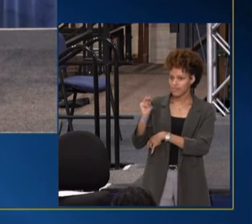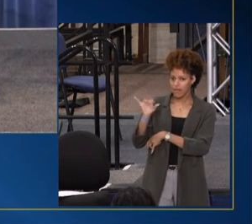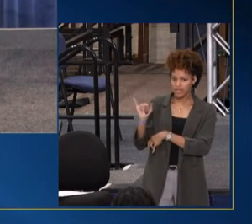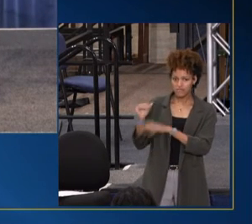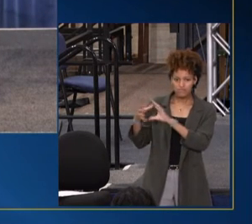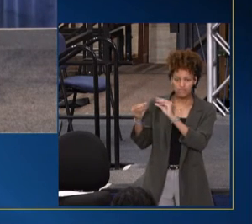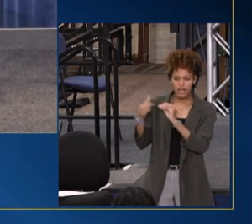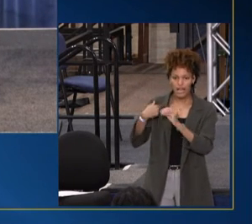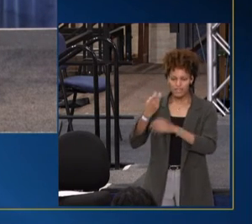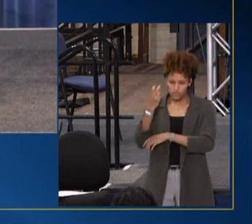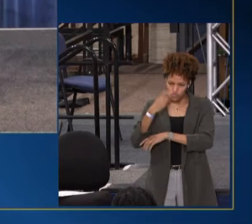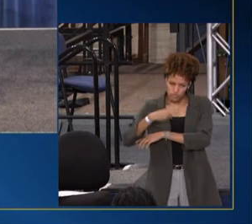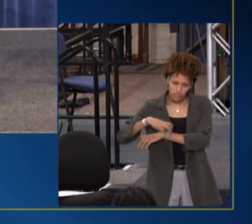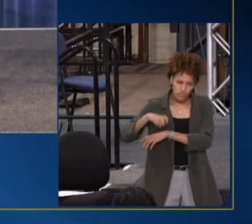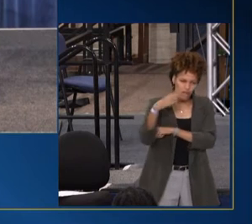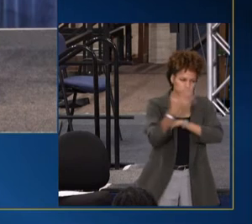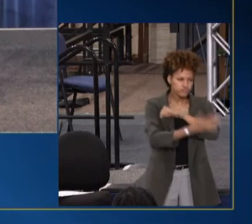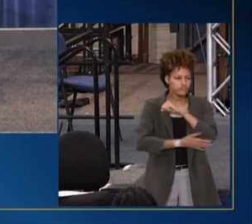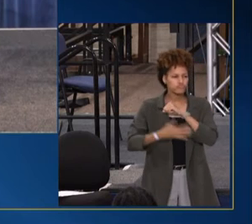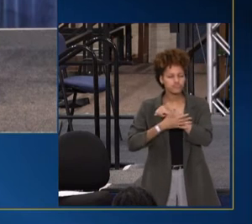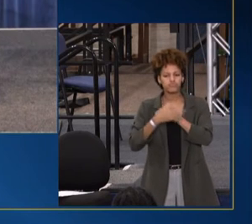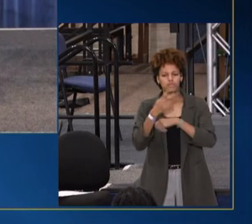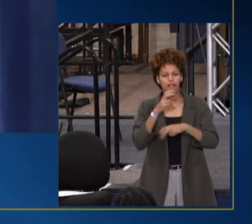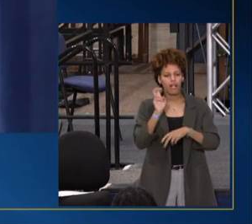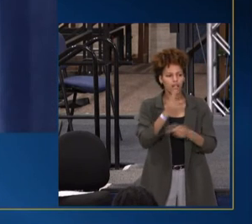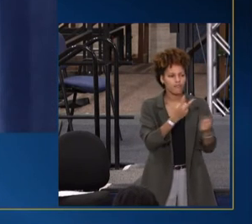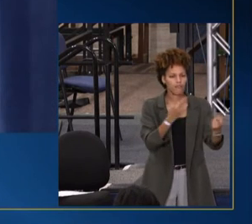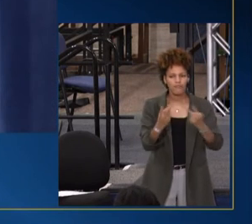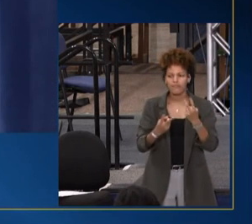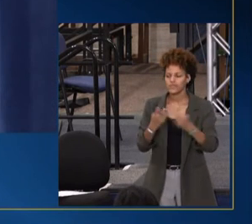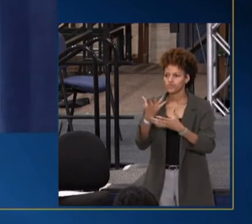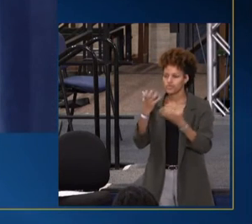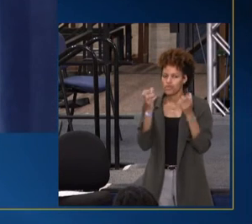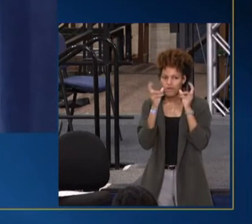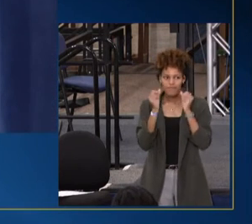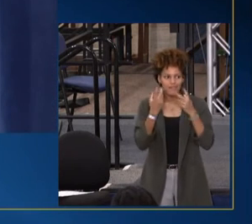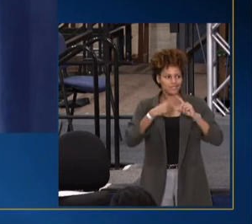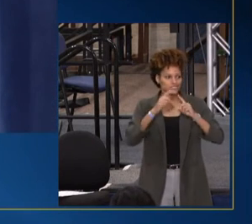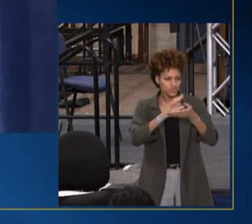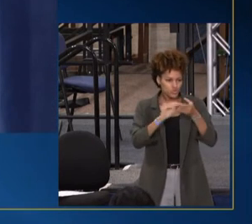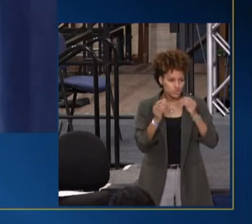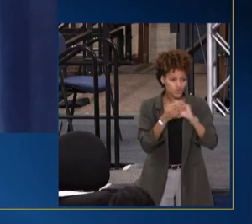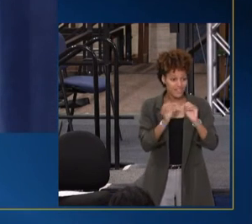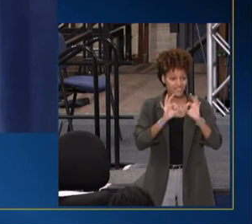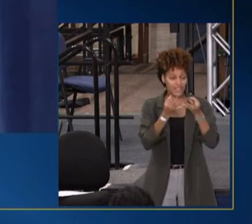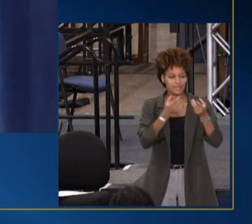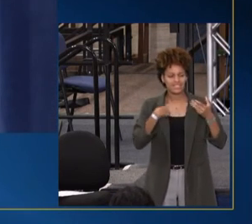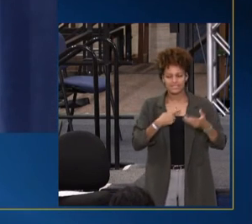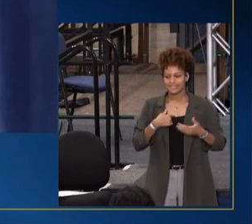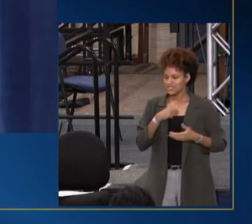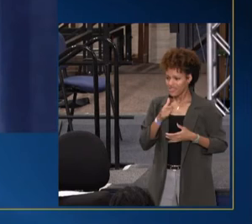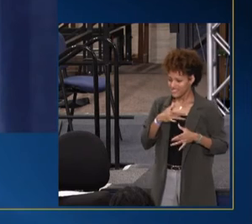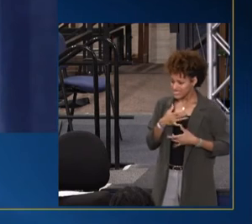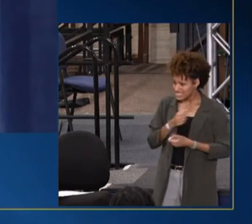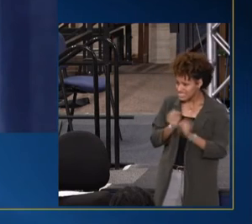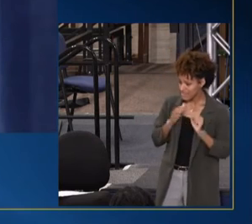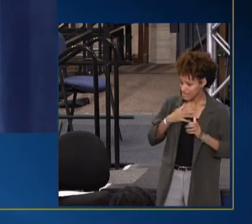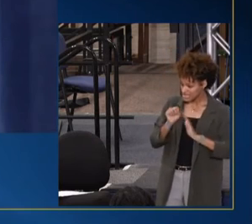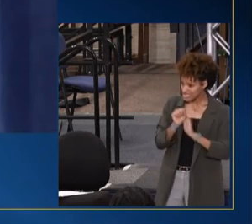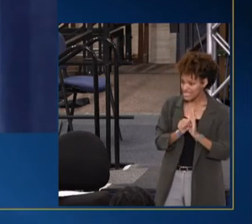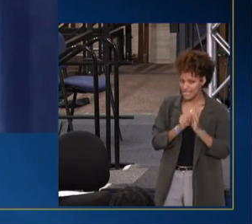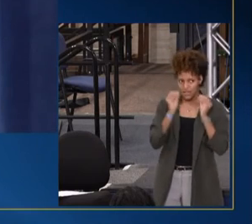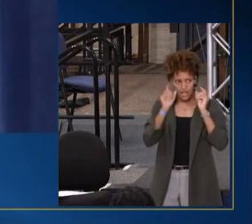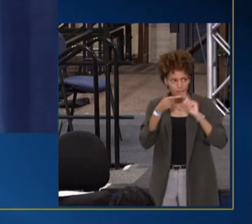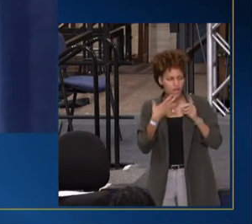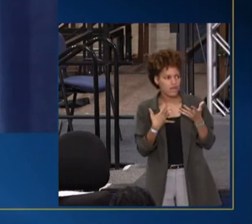I've traveled across the country and heard so many stories of families that feel like they're unsafe in their state and are thinking about what